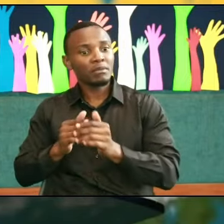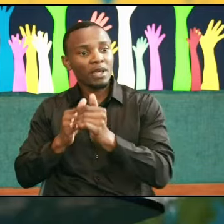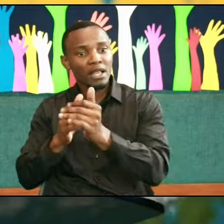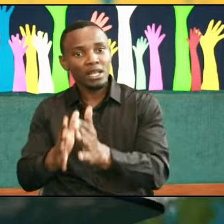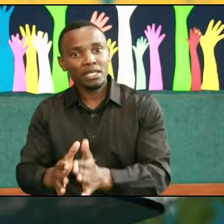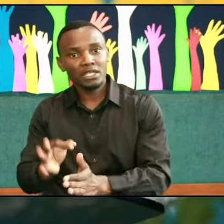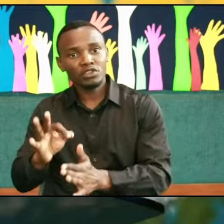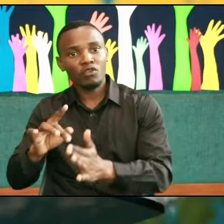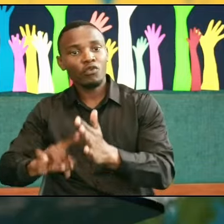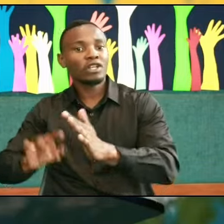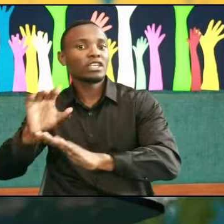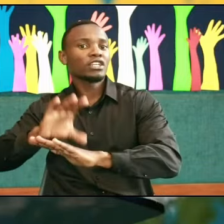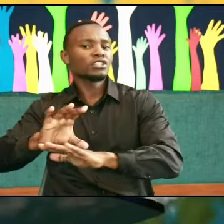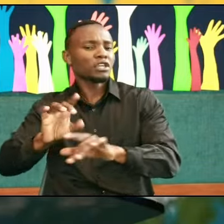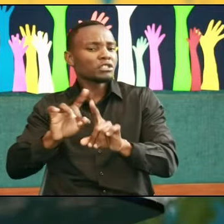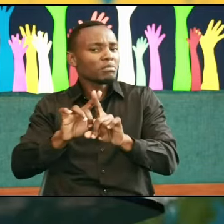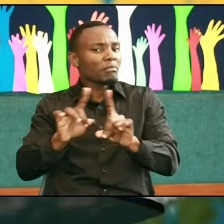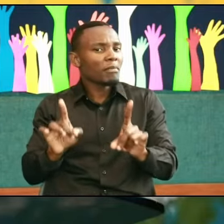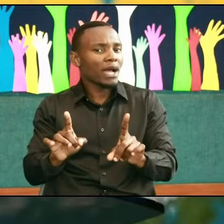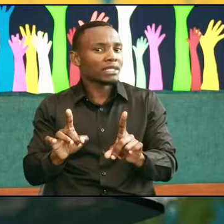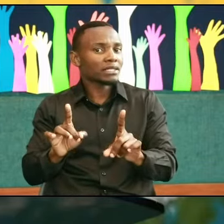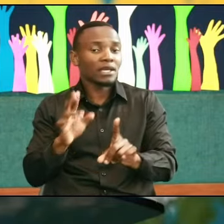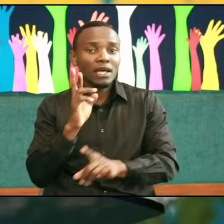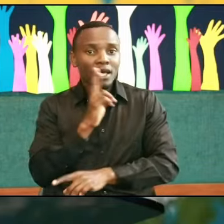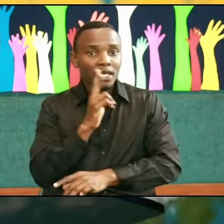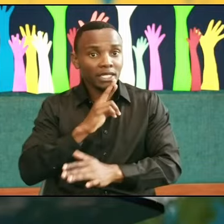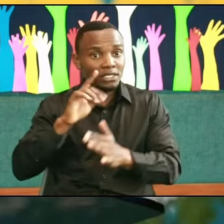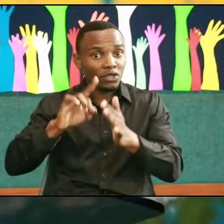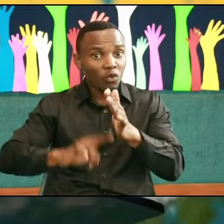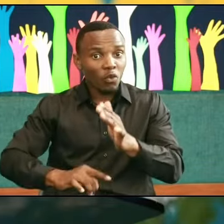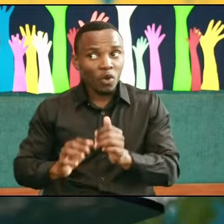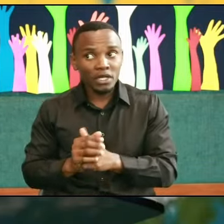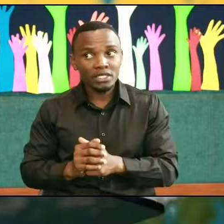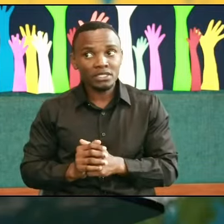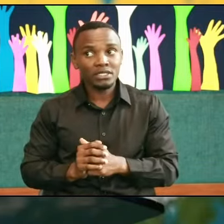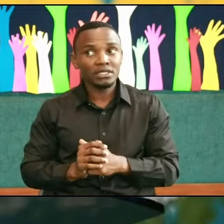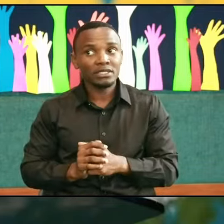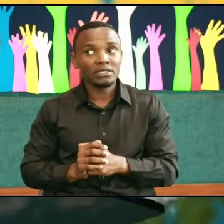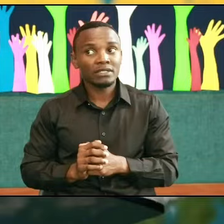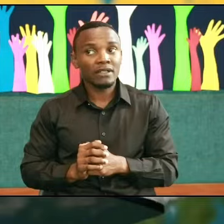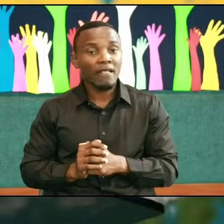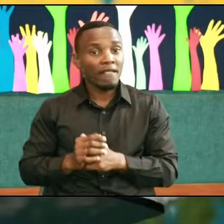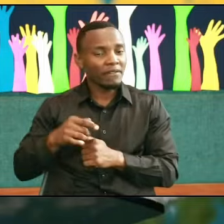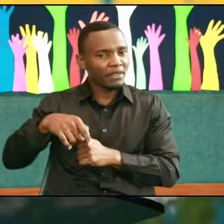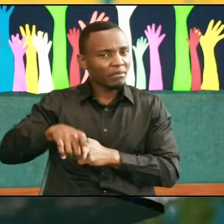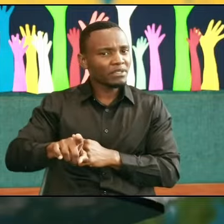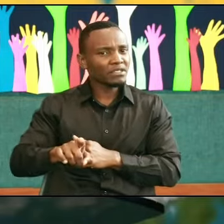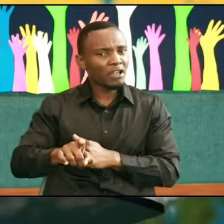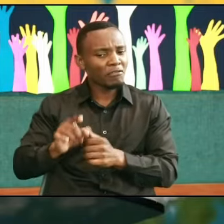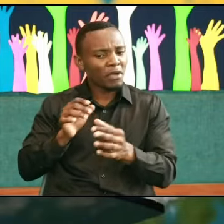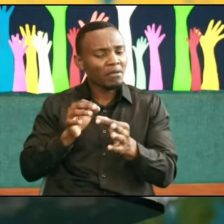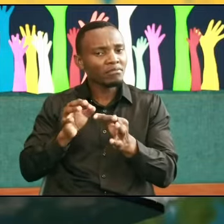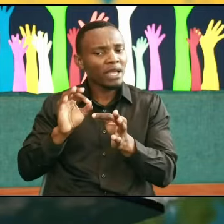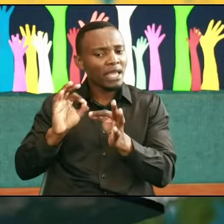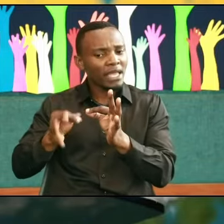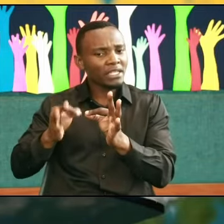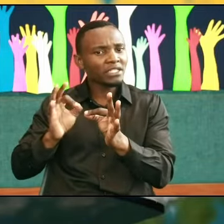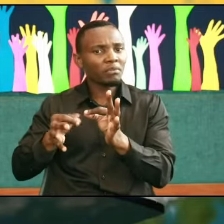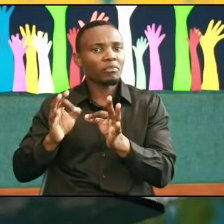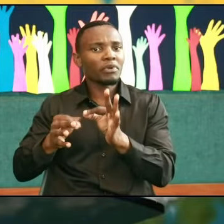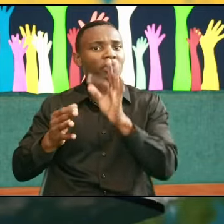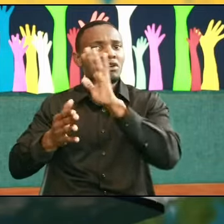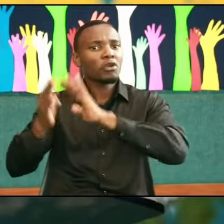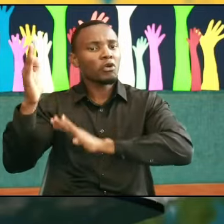church, but the risk is that they are at the risk of misinterpreting the character of